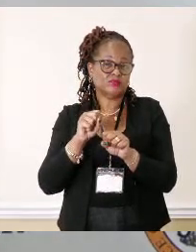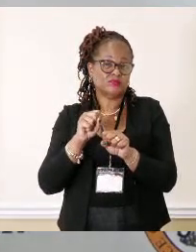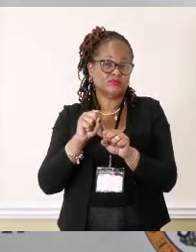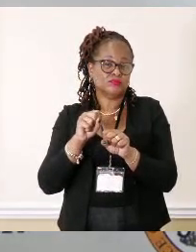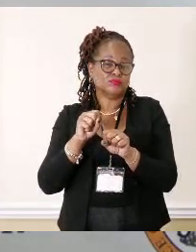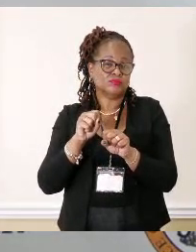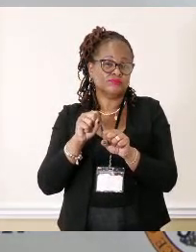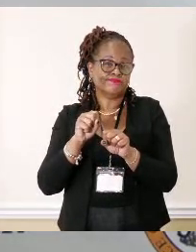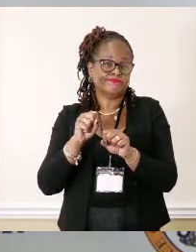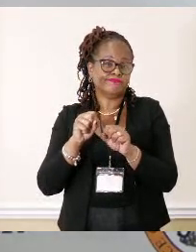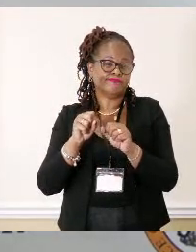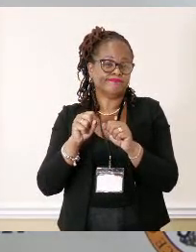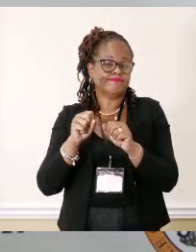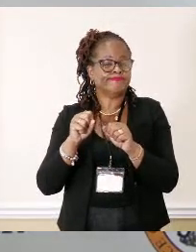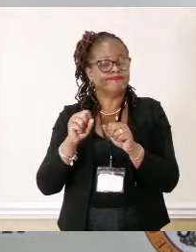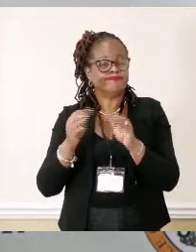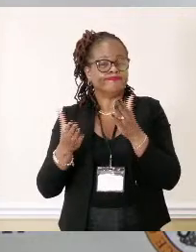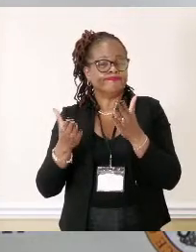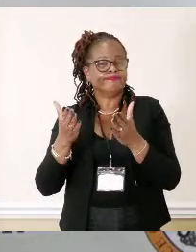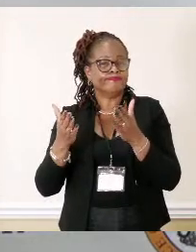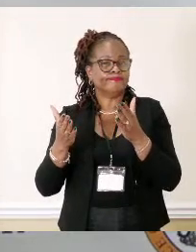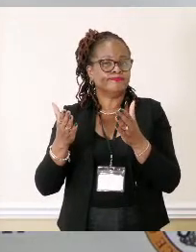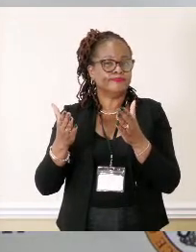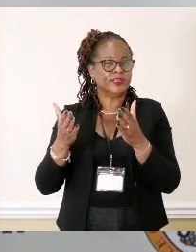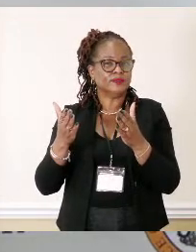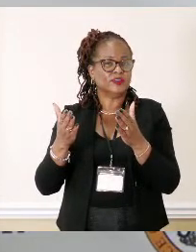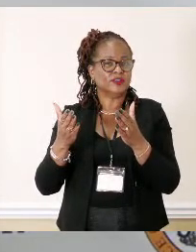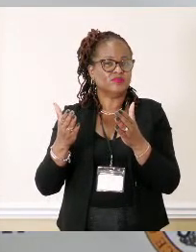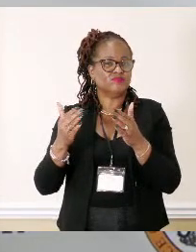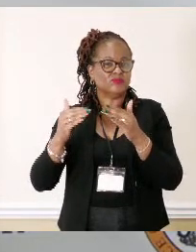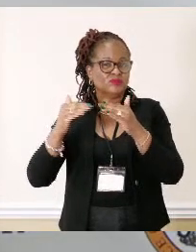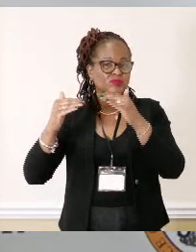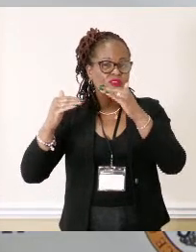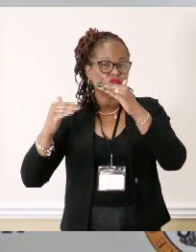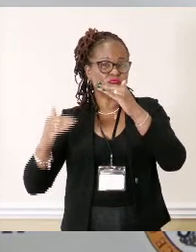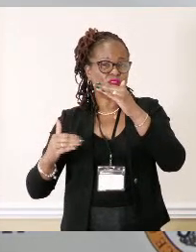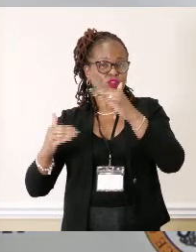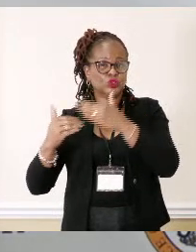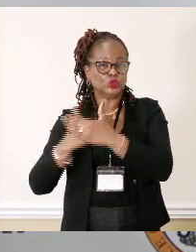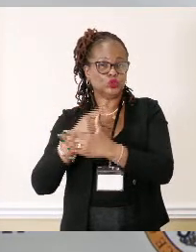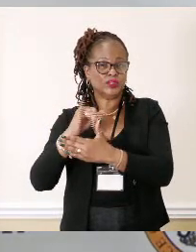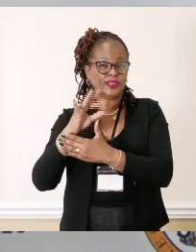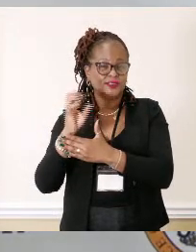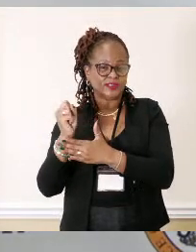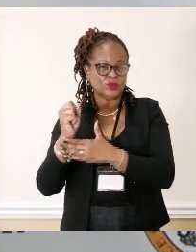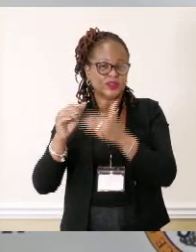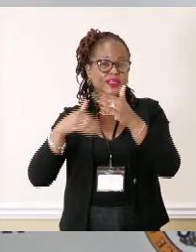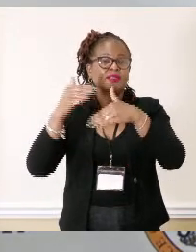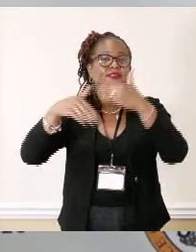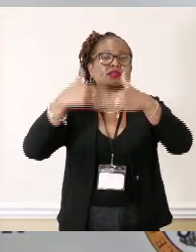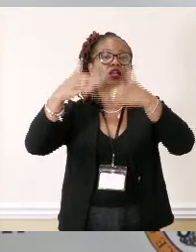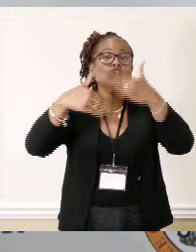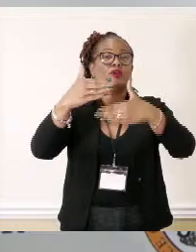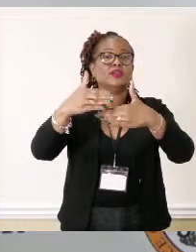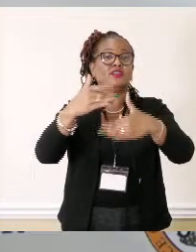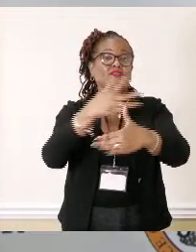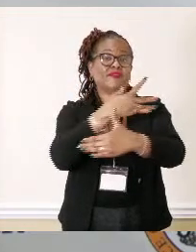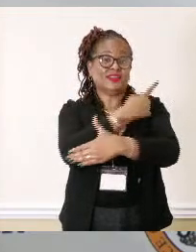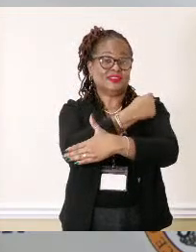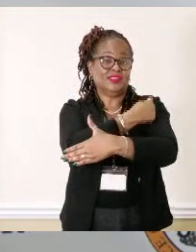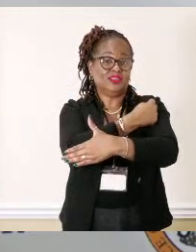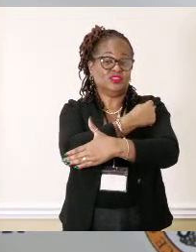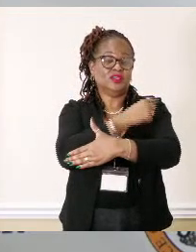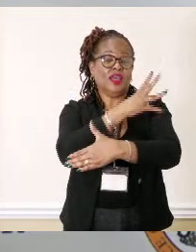tide of the new cases, we can accelerate the vaccination,